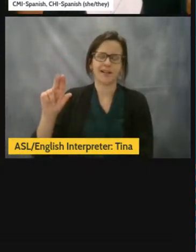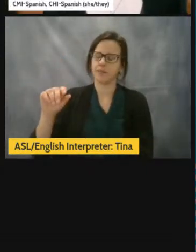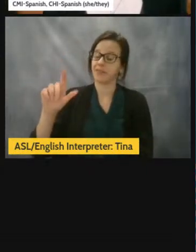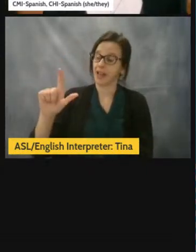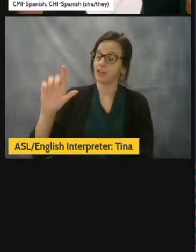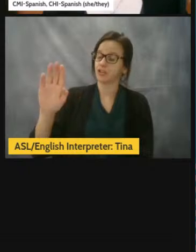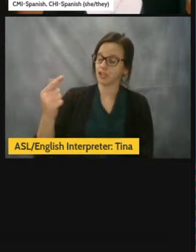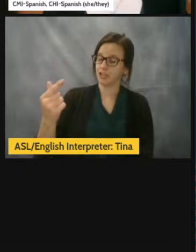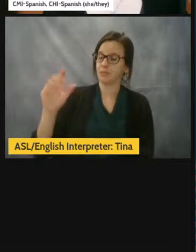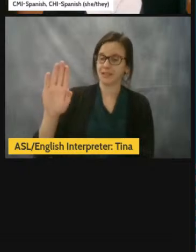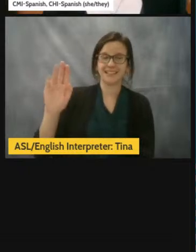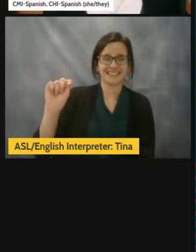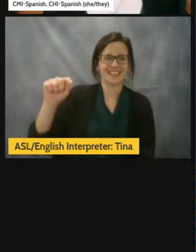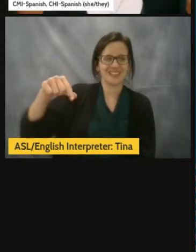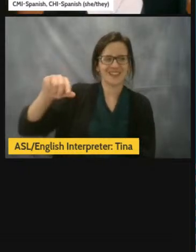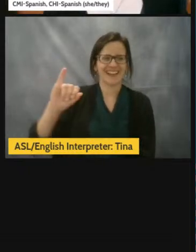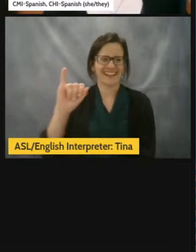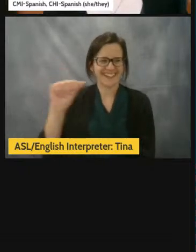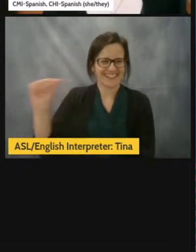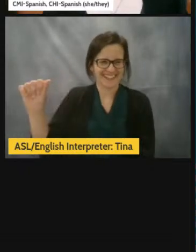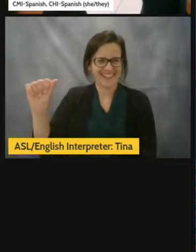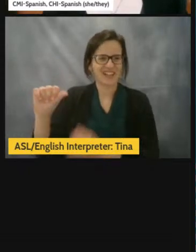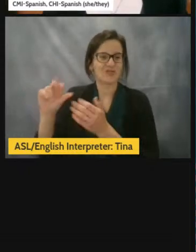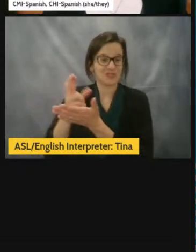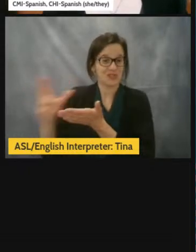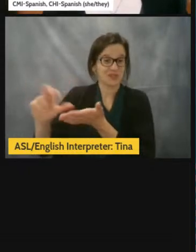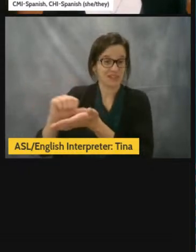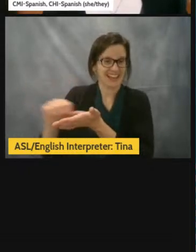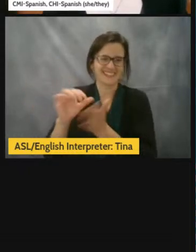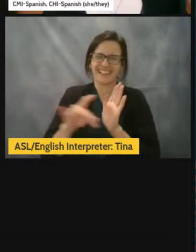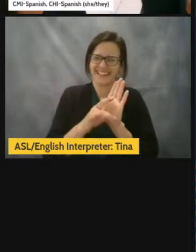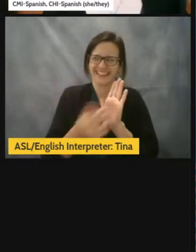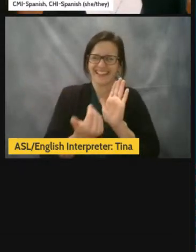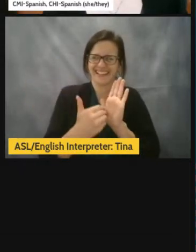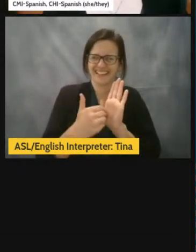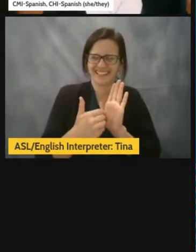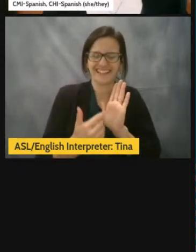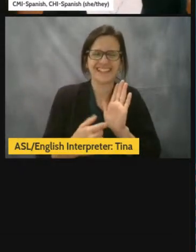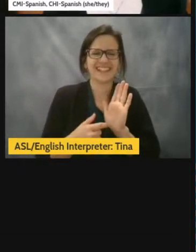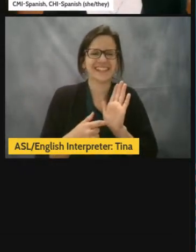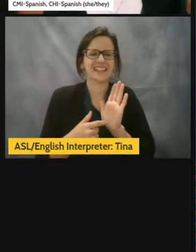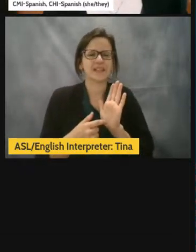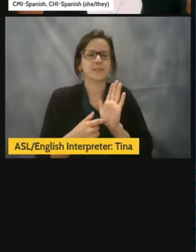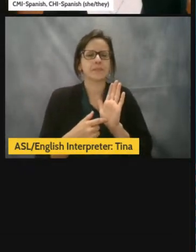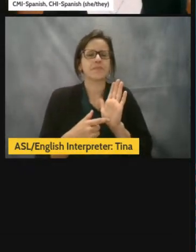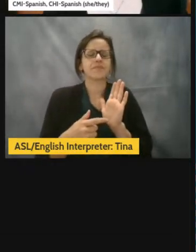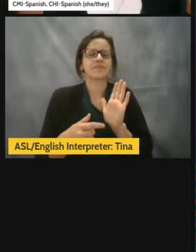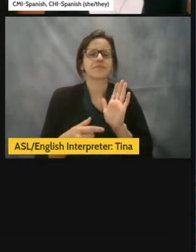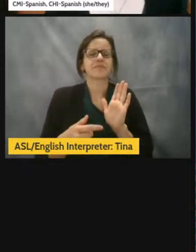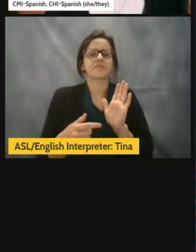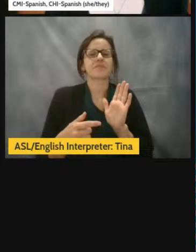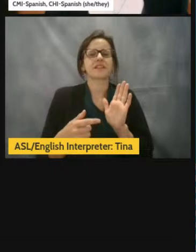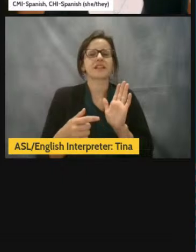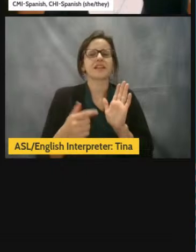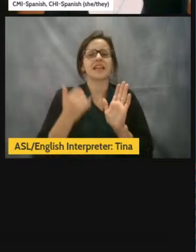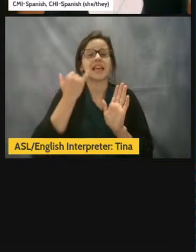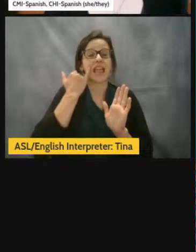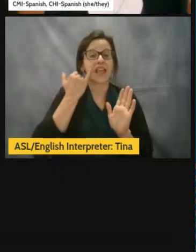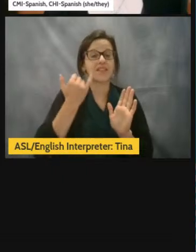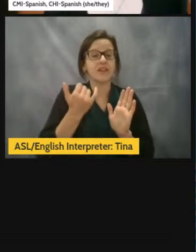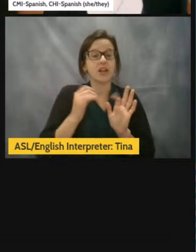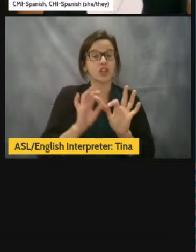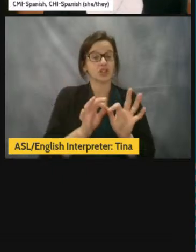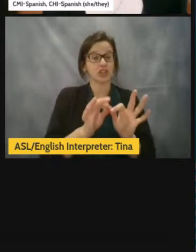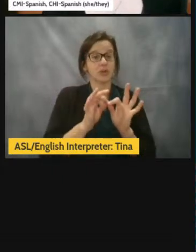means, what this means is, try to limit your need for clarifications when you're interpreting, if you can